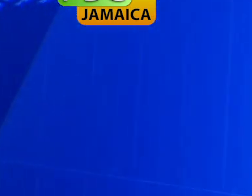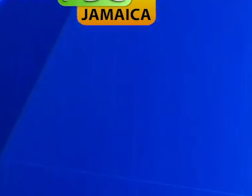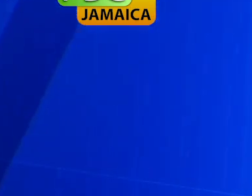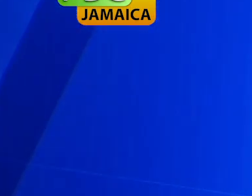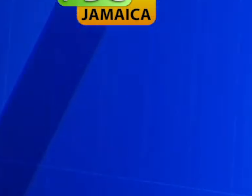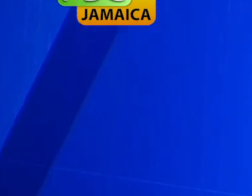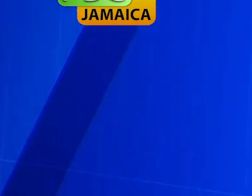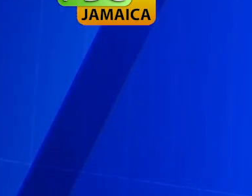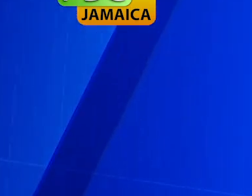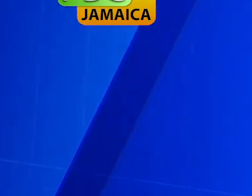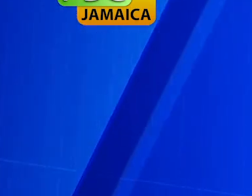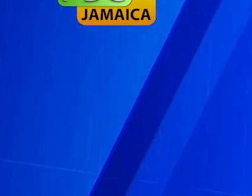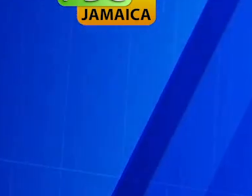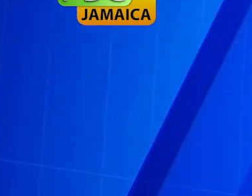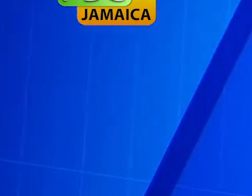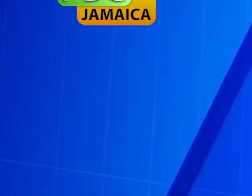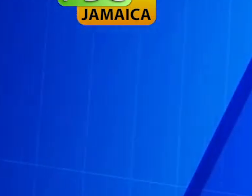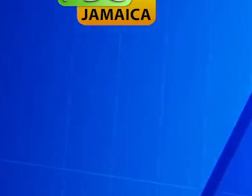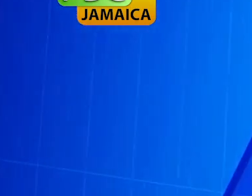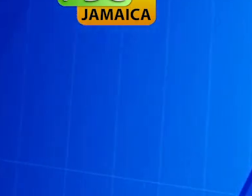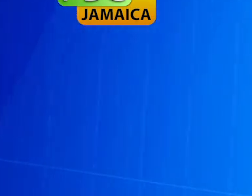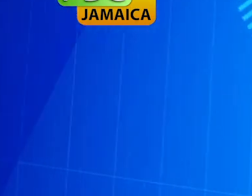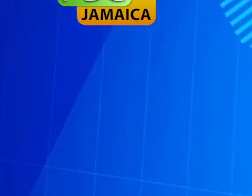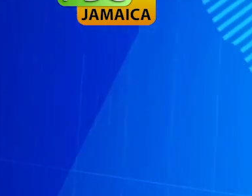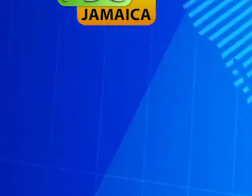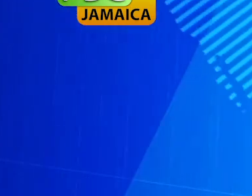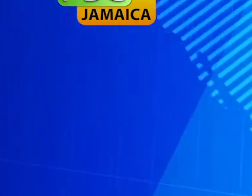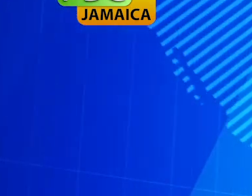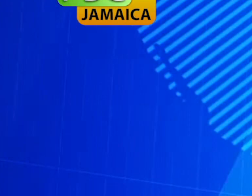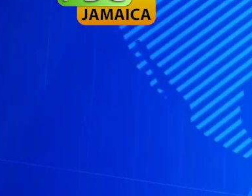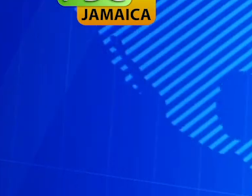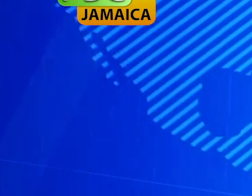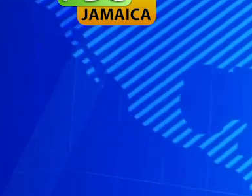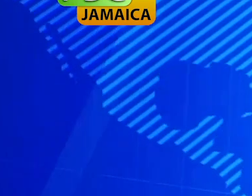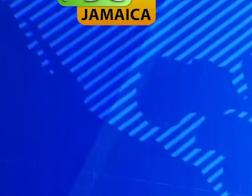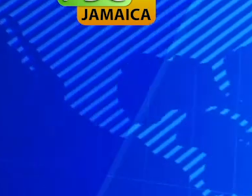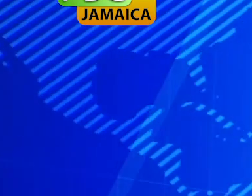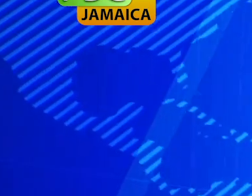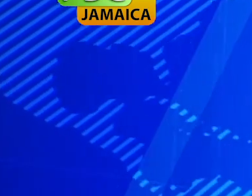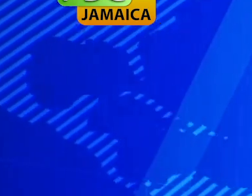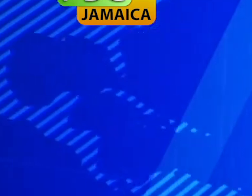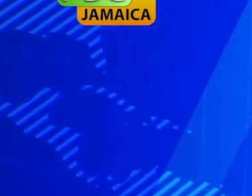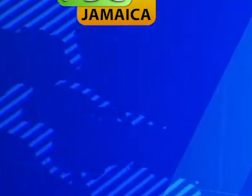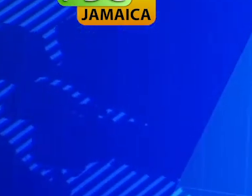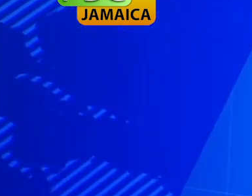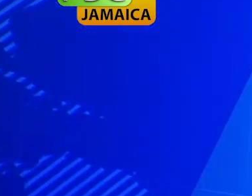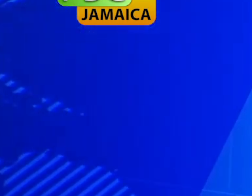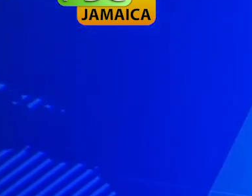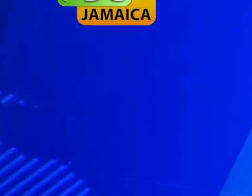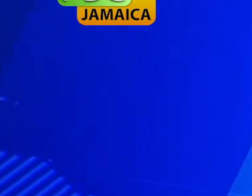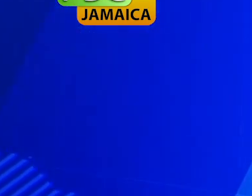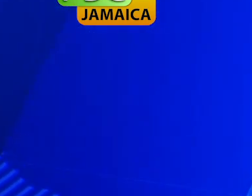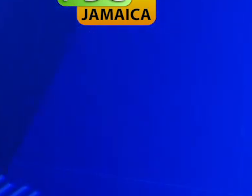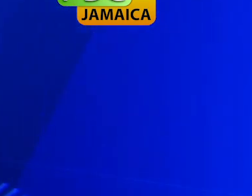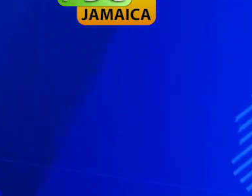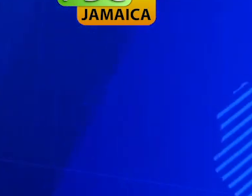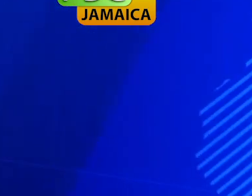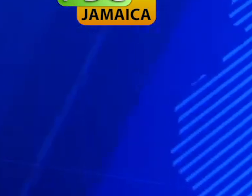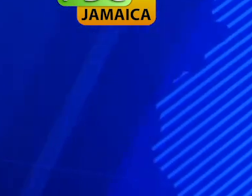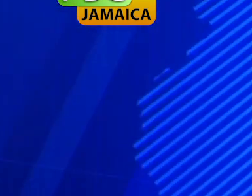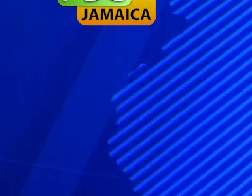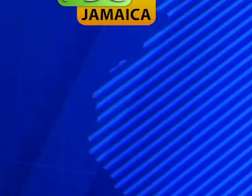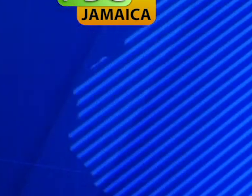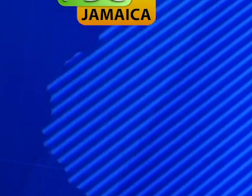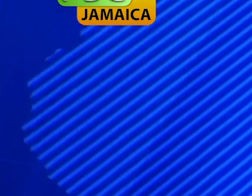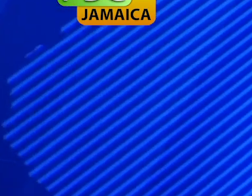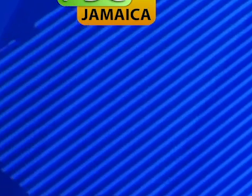Jamaica will begin testing its climate predictive system in June. That's the word from Minister of Housing, Urban Renewal, Environment and Climate